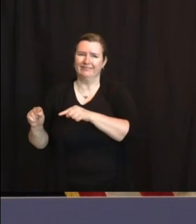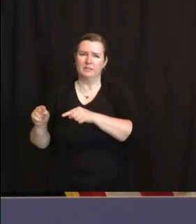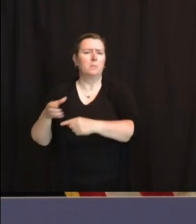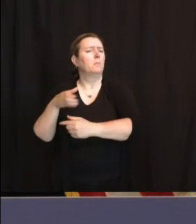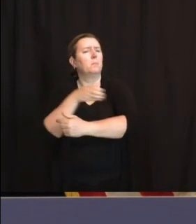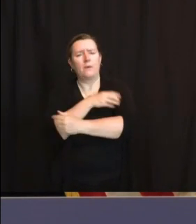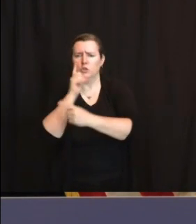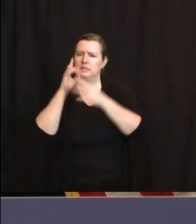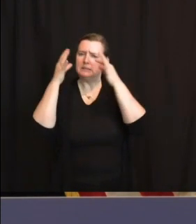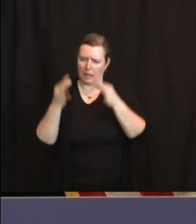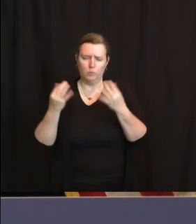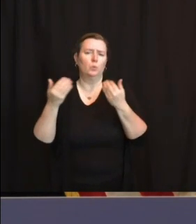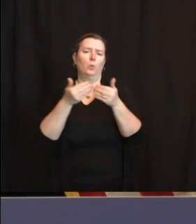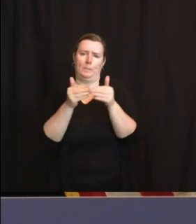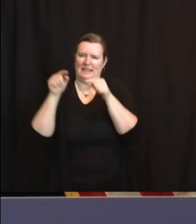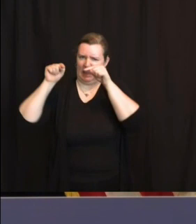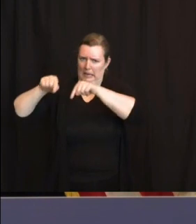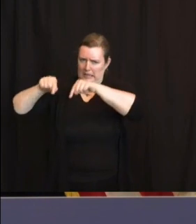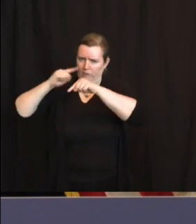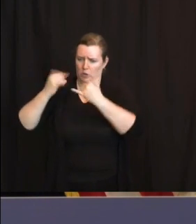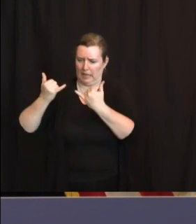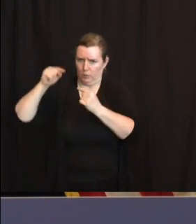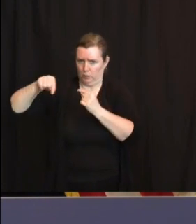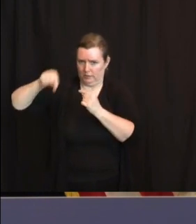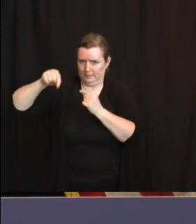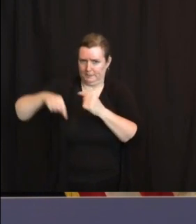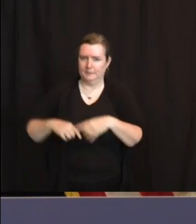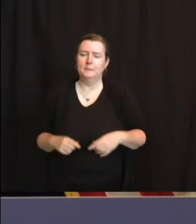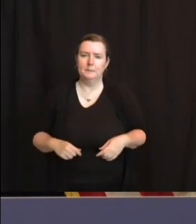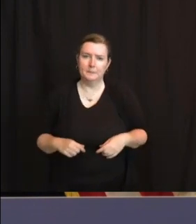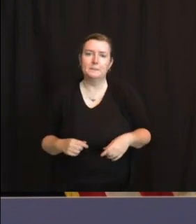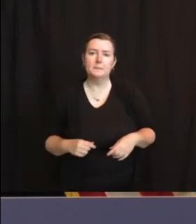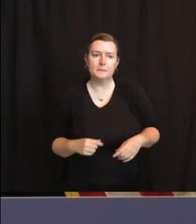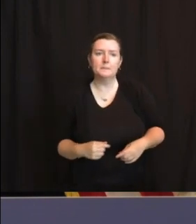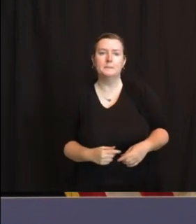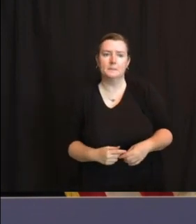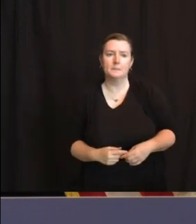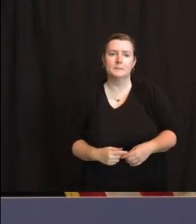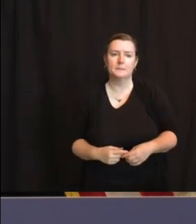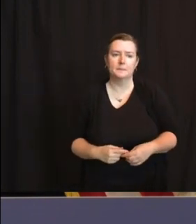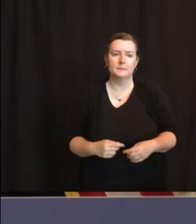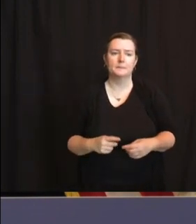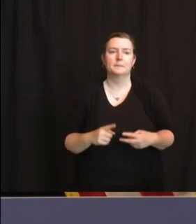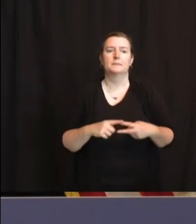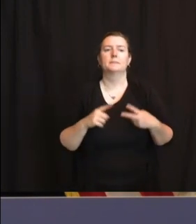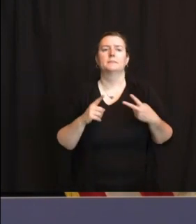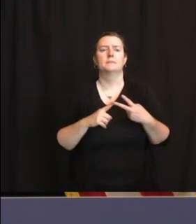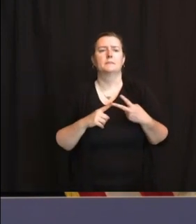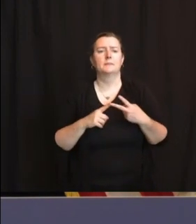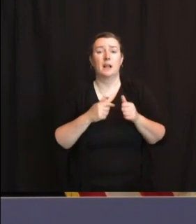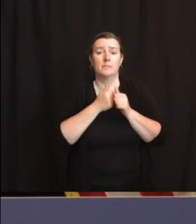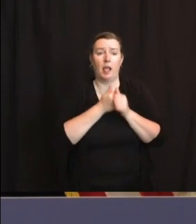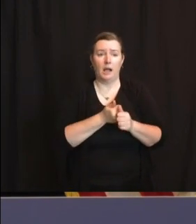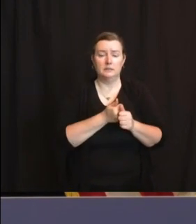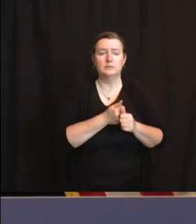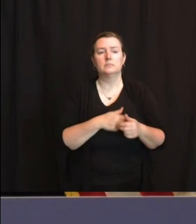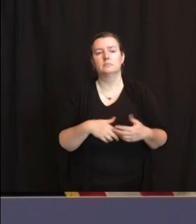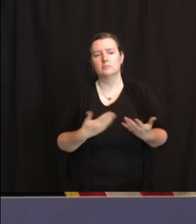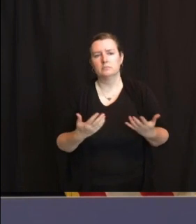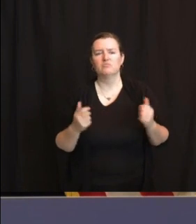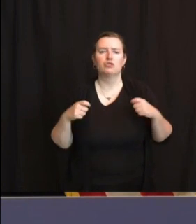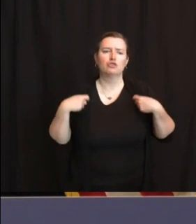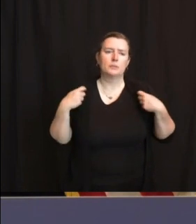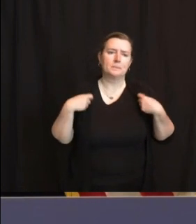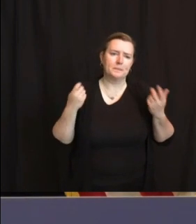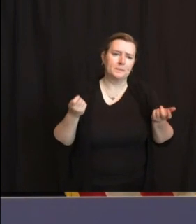step. Matt, do you want to talk about compliance across different counties and different realities? Or are you good?